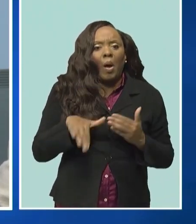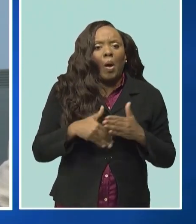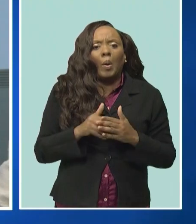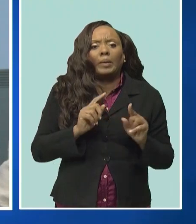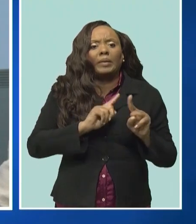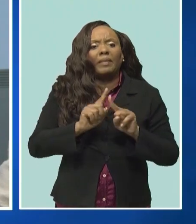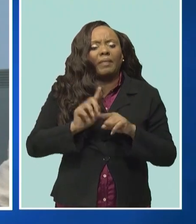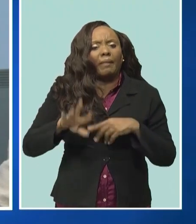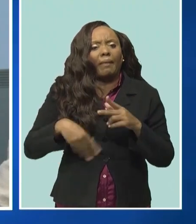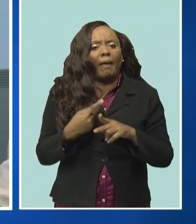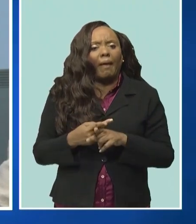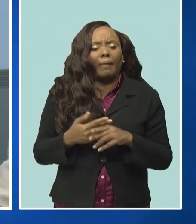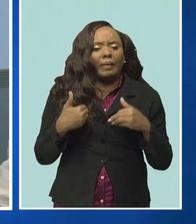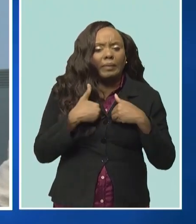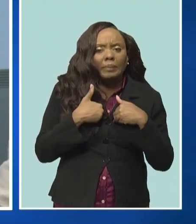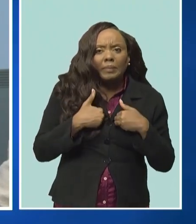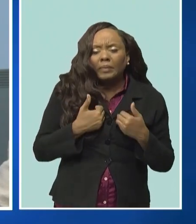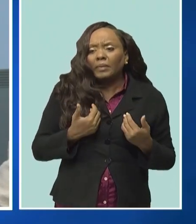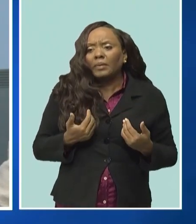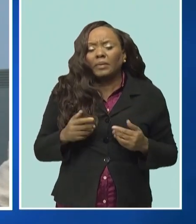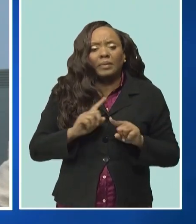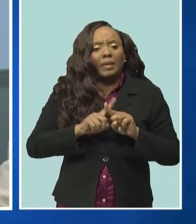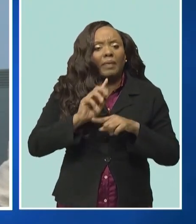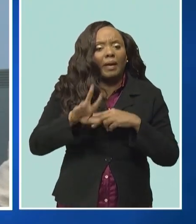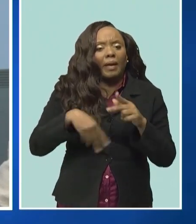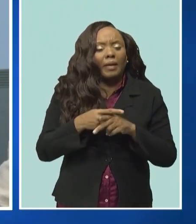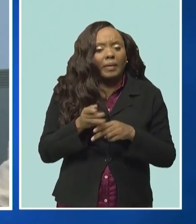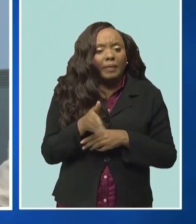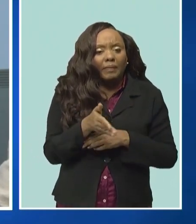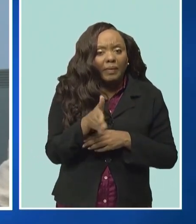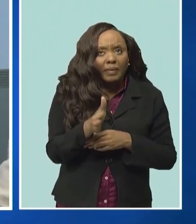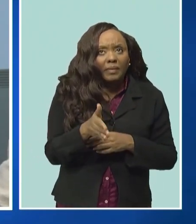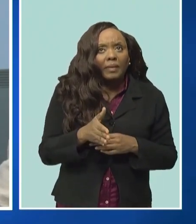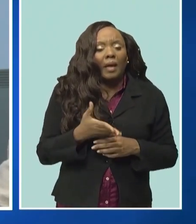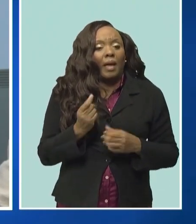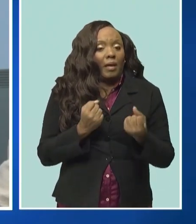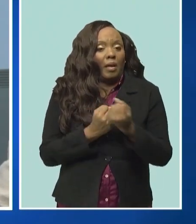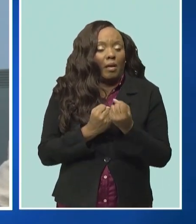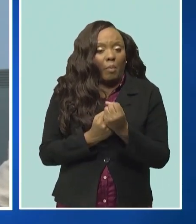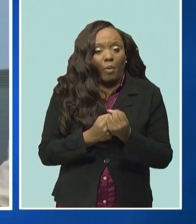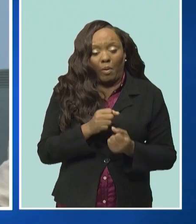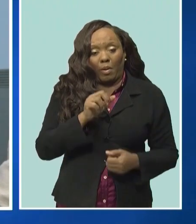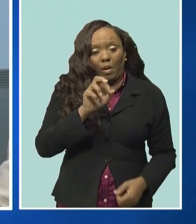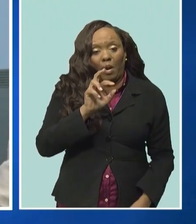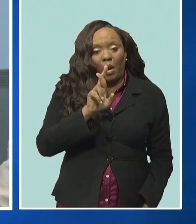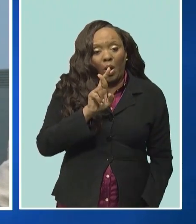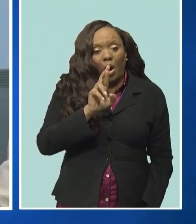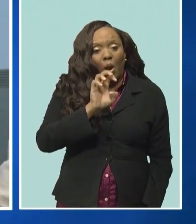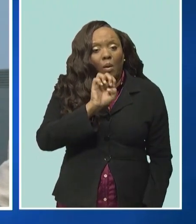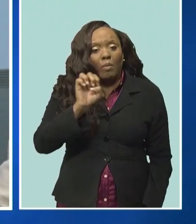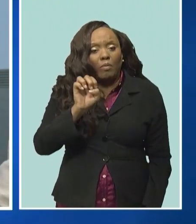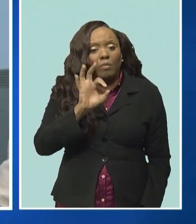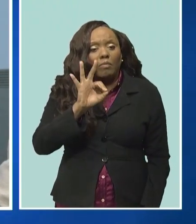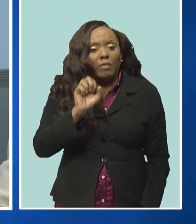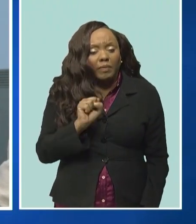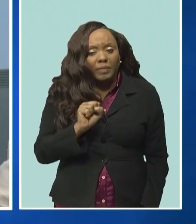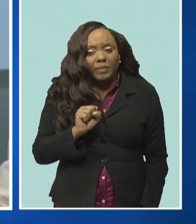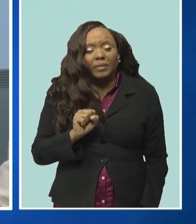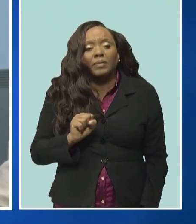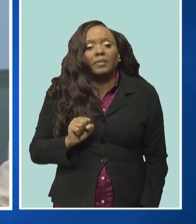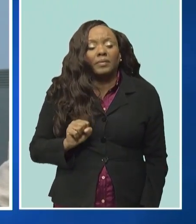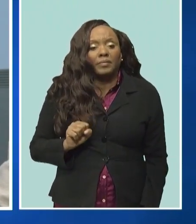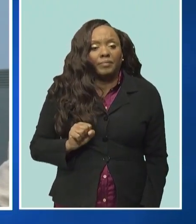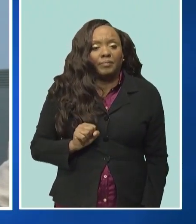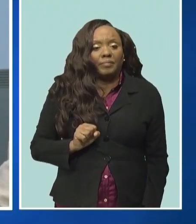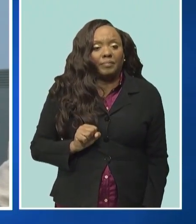must be able to support reefs and corals. It must be